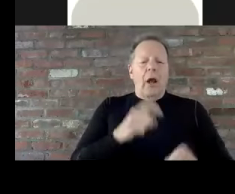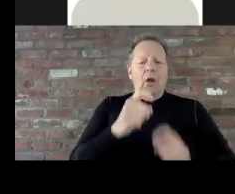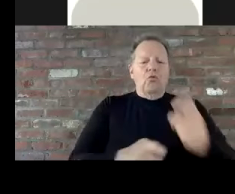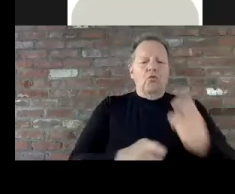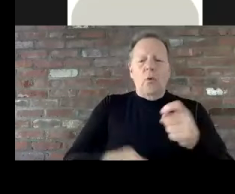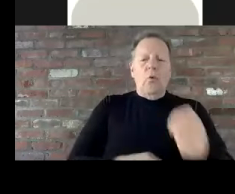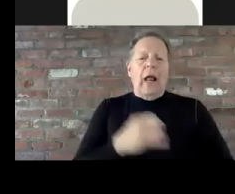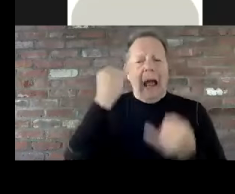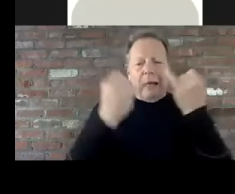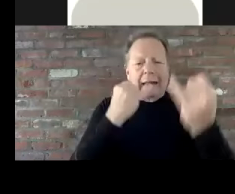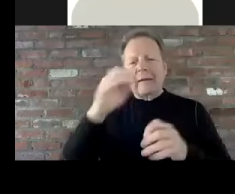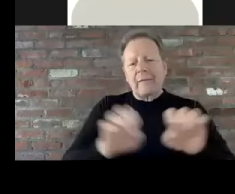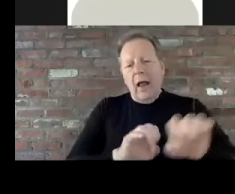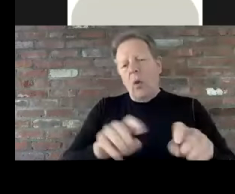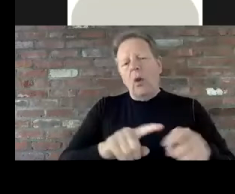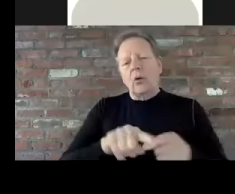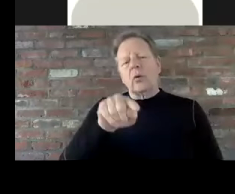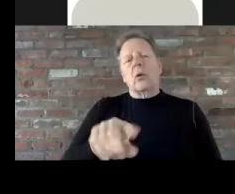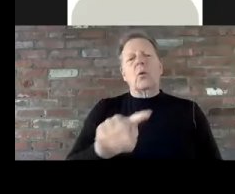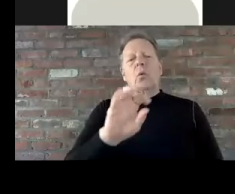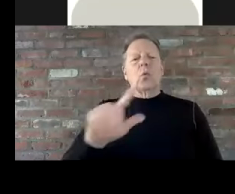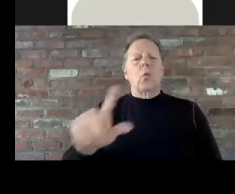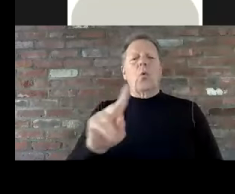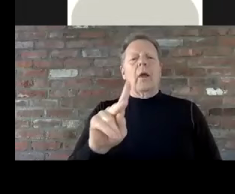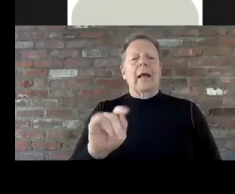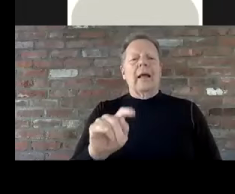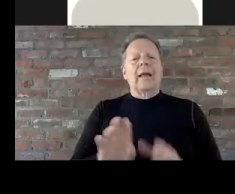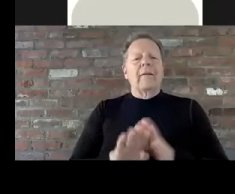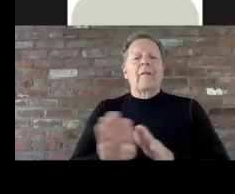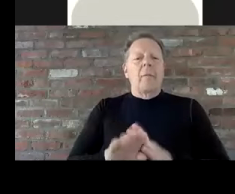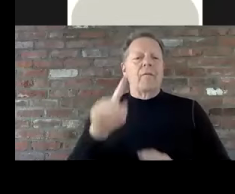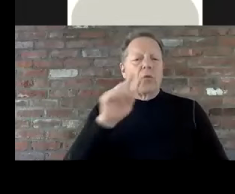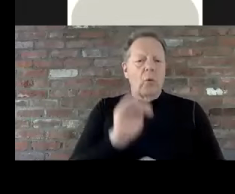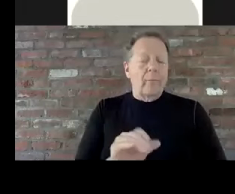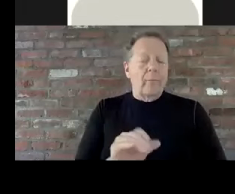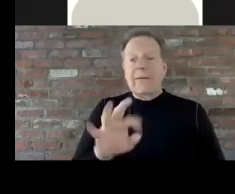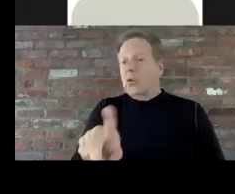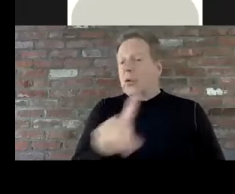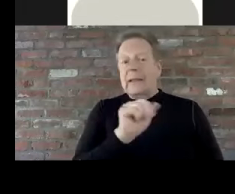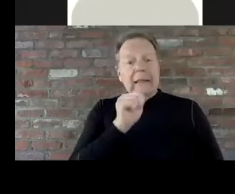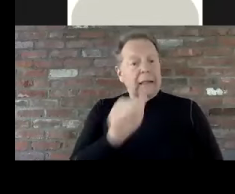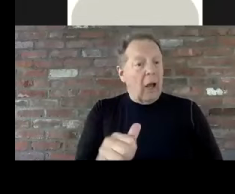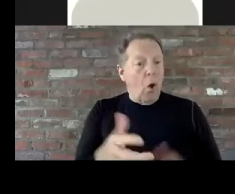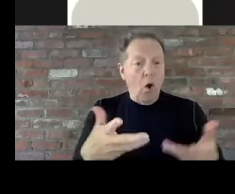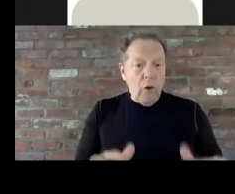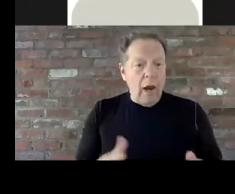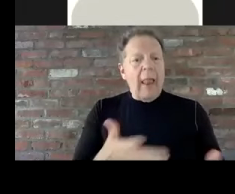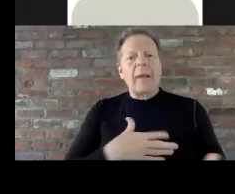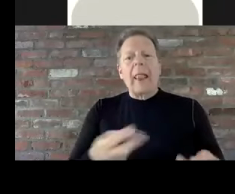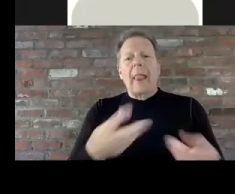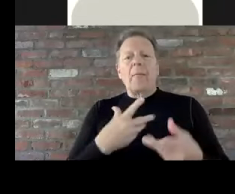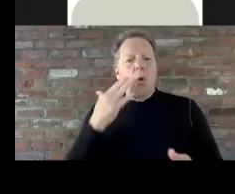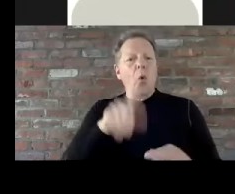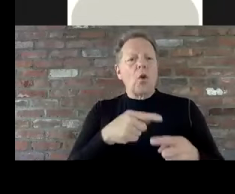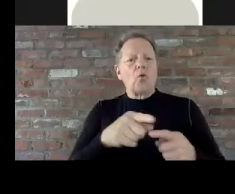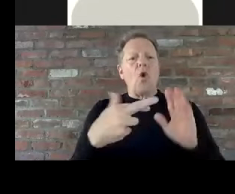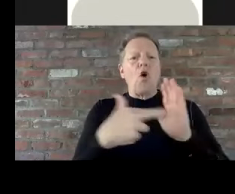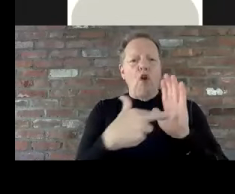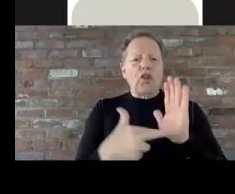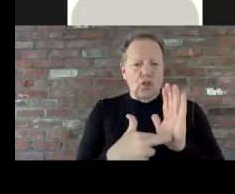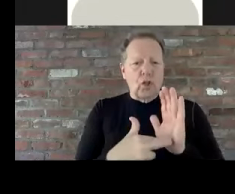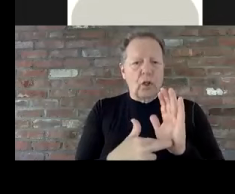toolkit and evaluation criteria development tonight. So if you didn't already let us know when you registered, please